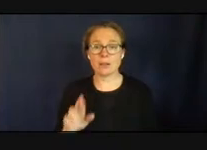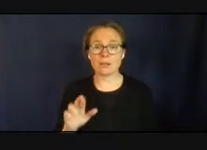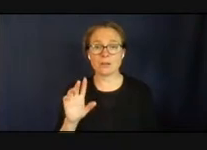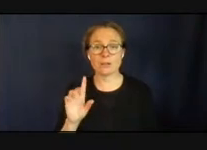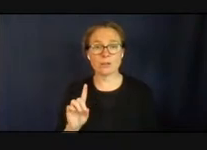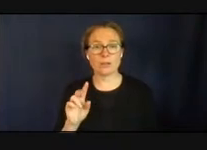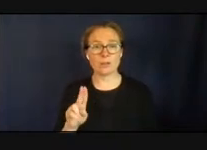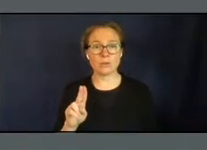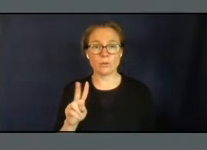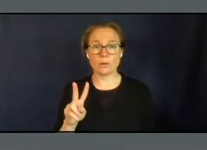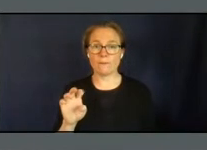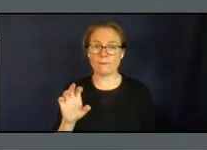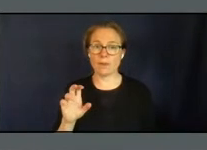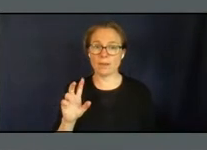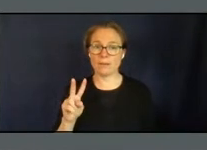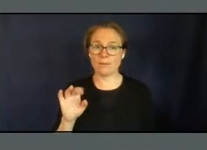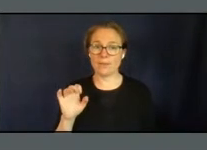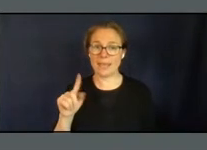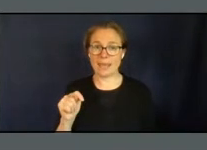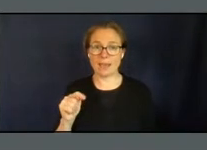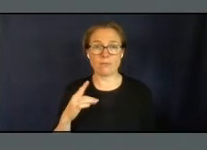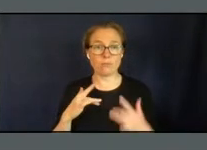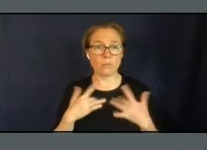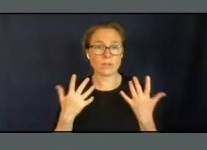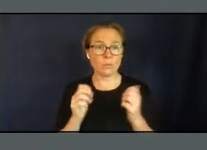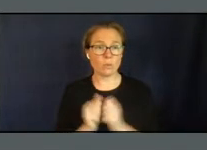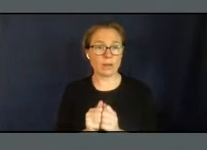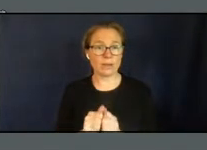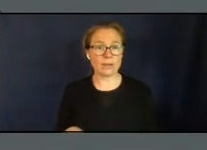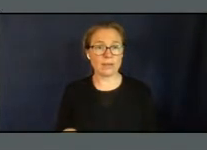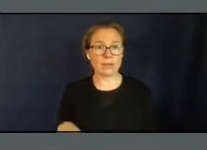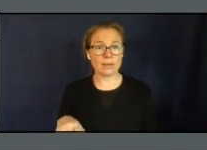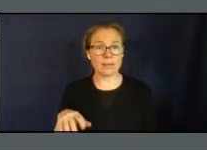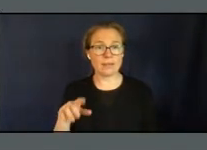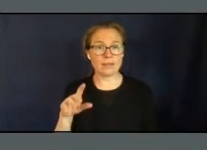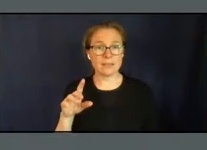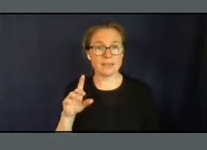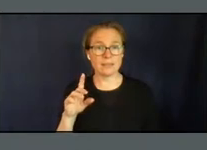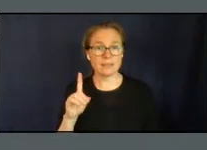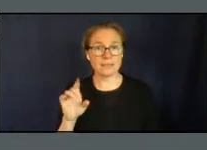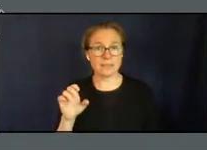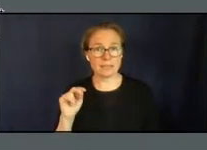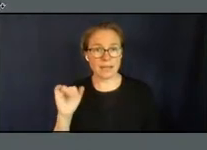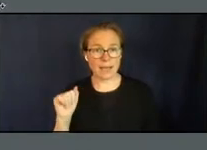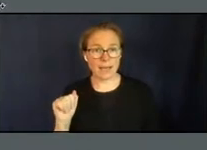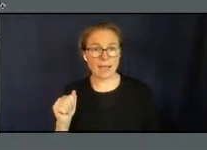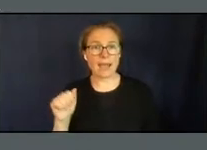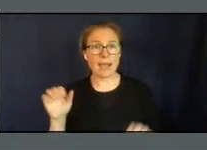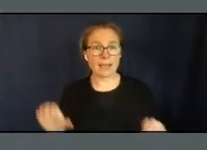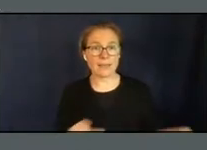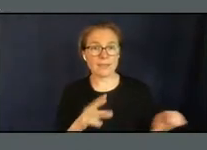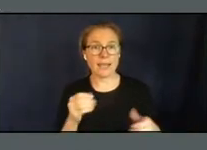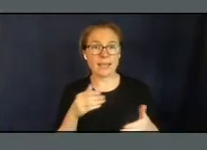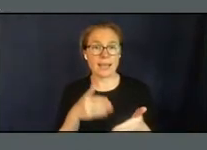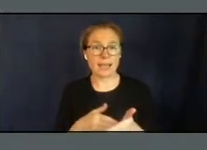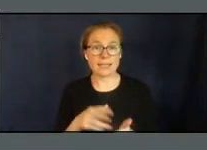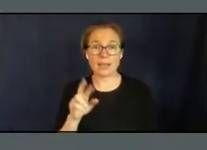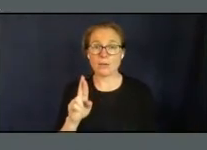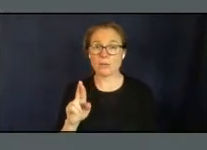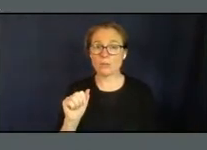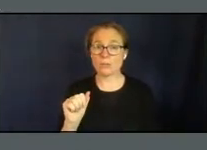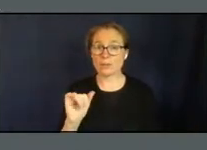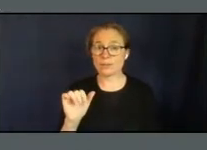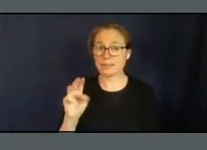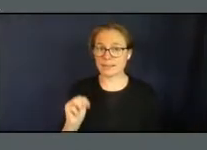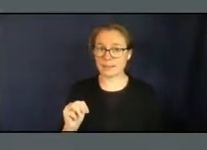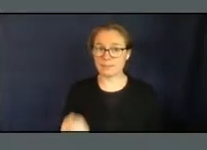on the DE&I activities and anti-racism activities. Dr. DeVivier. Great, thank